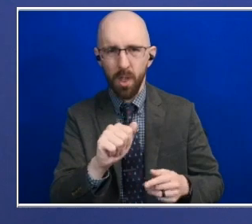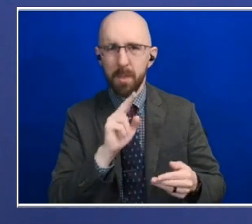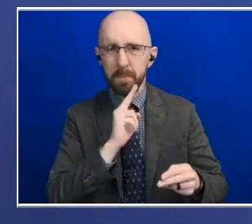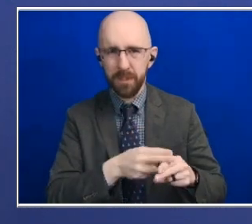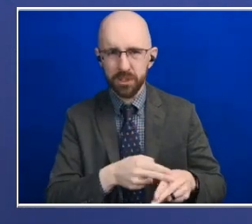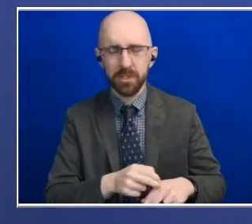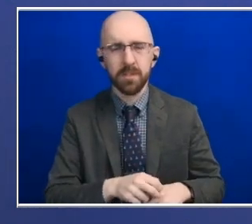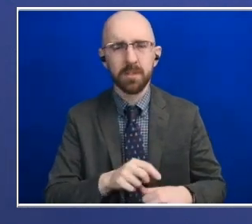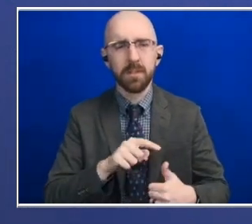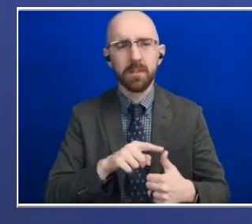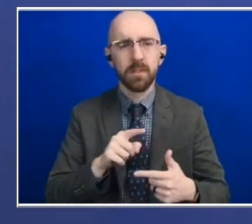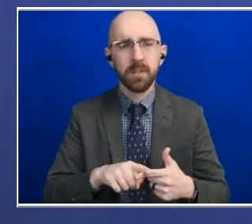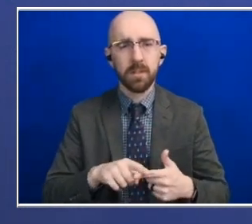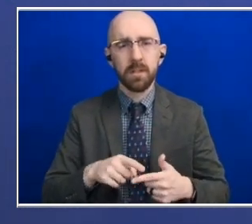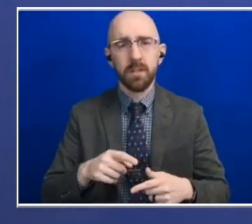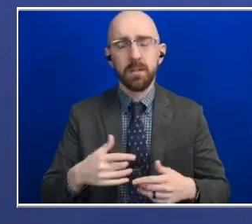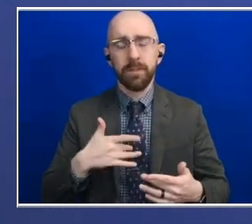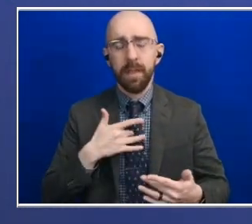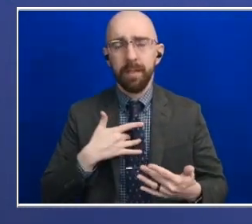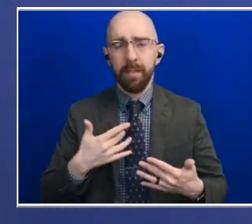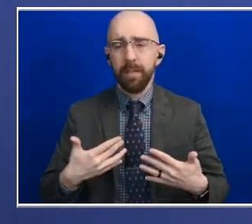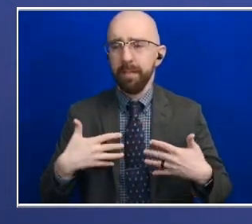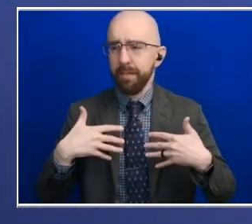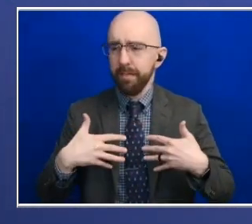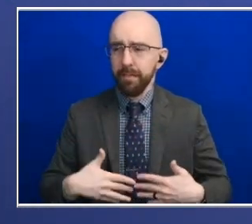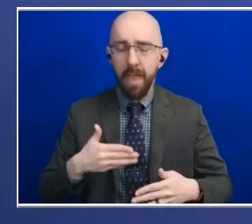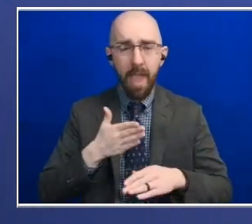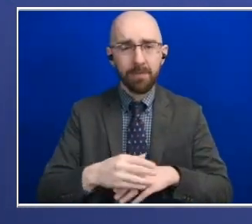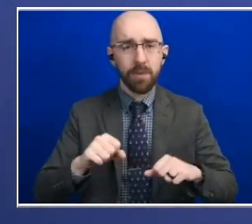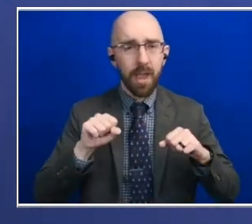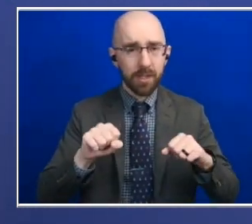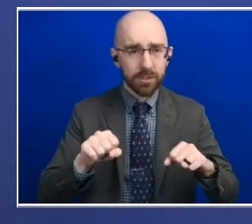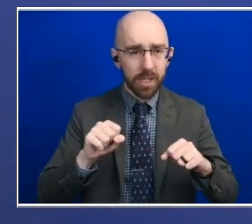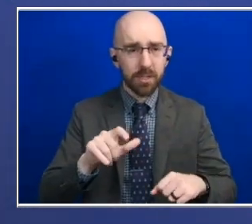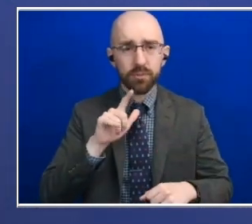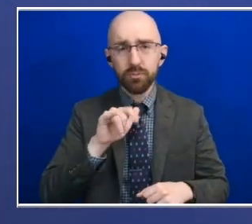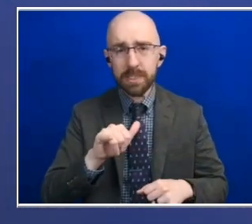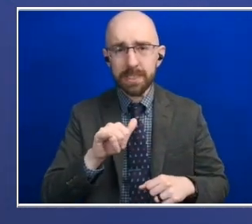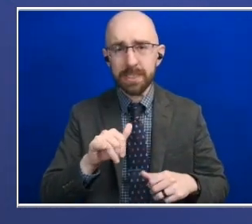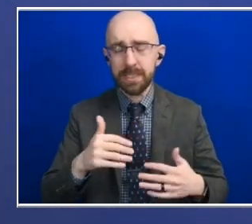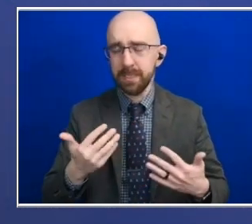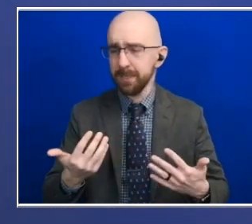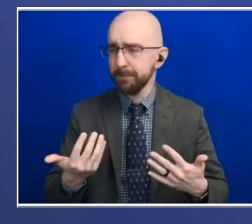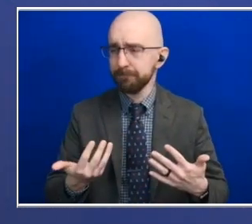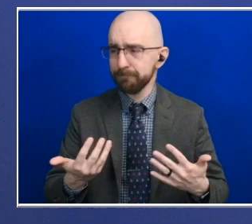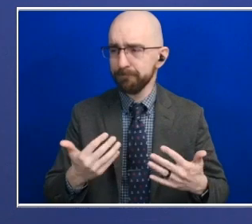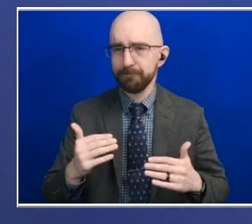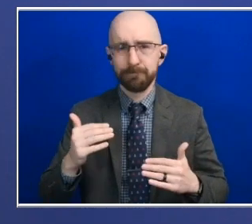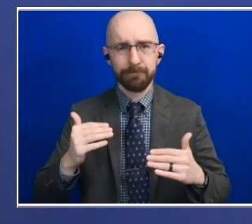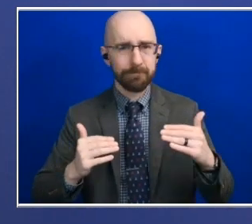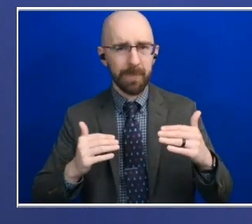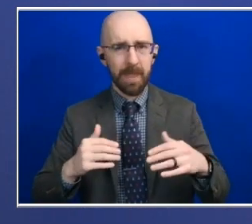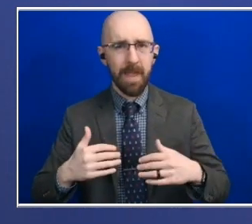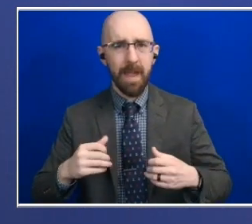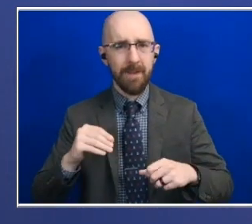post-exertional malaise, or after you exercise, really are disproportionately affected in terms of that exercise,